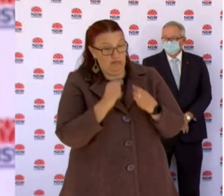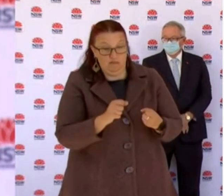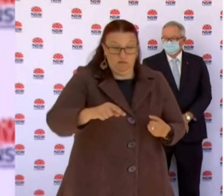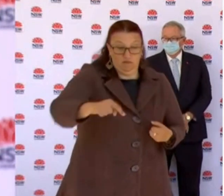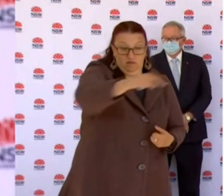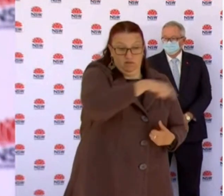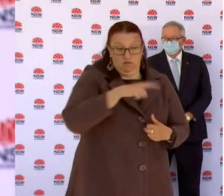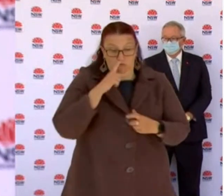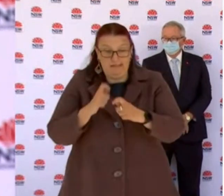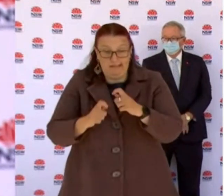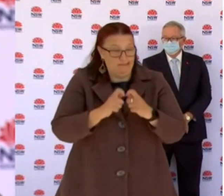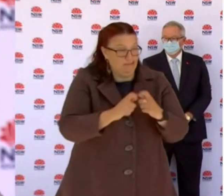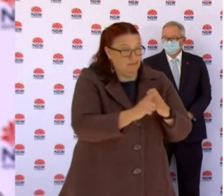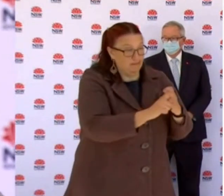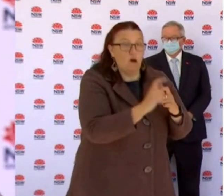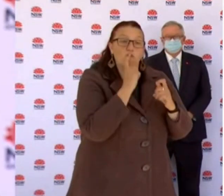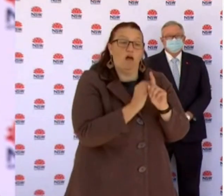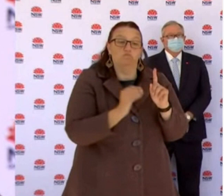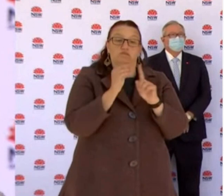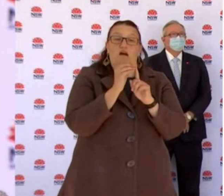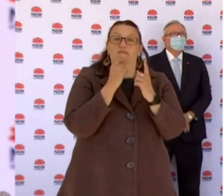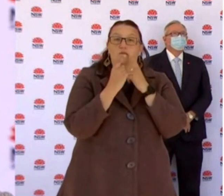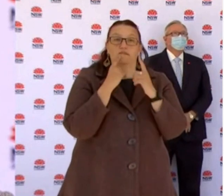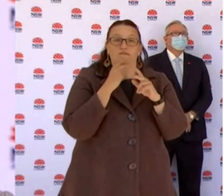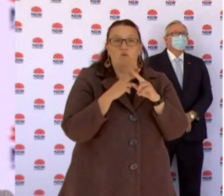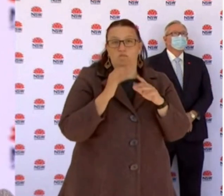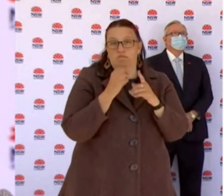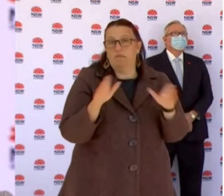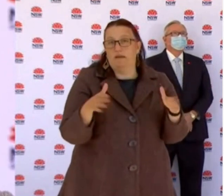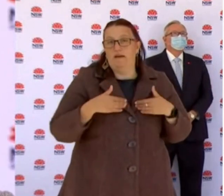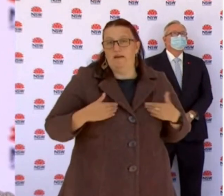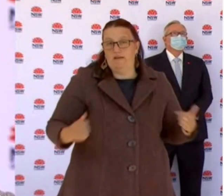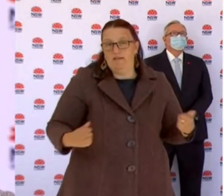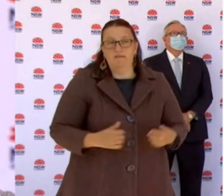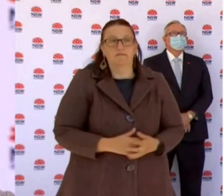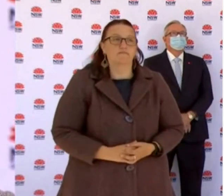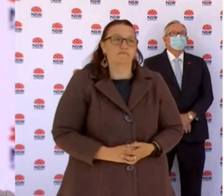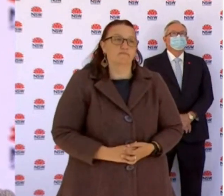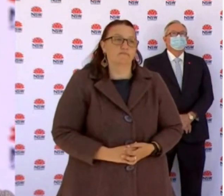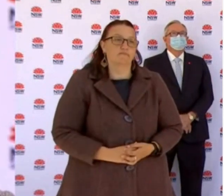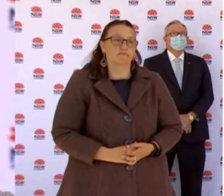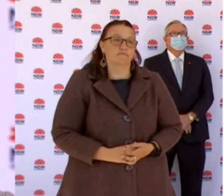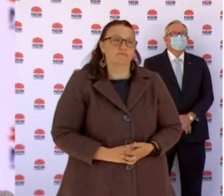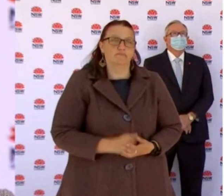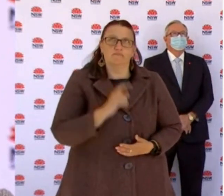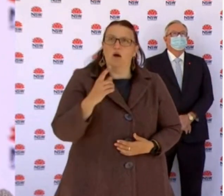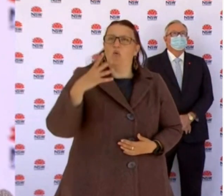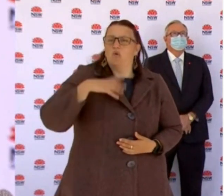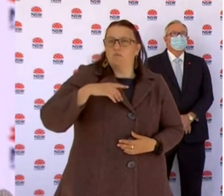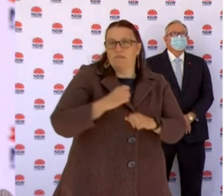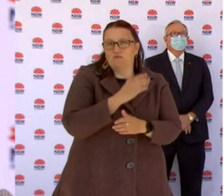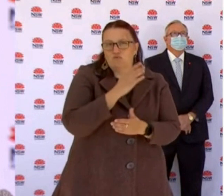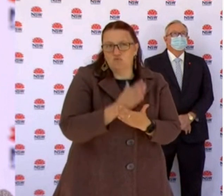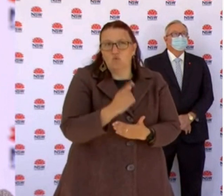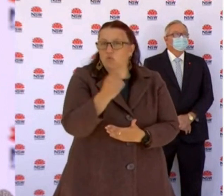our public health advice, but we just want to ask the community to continue to come forward in testing and highlight how it